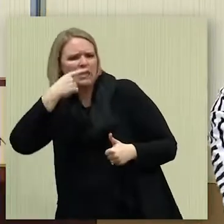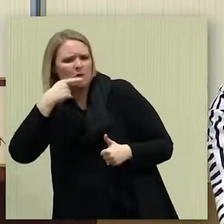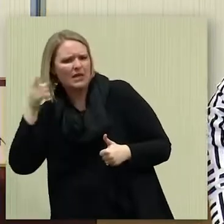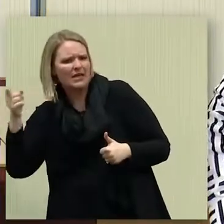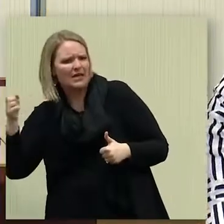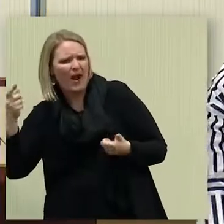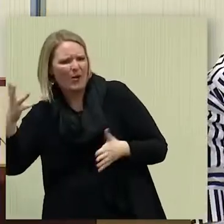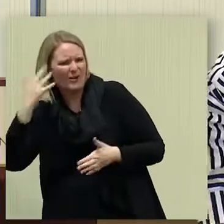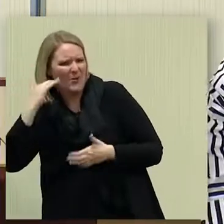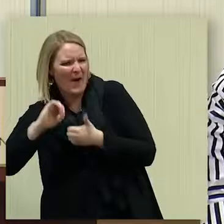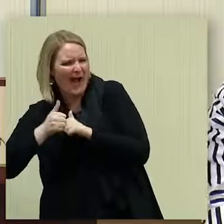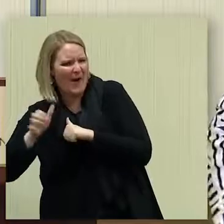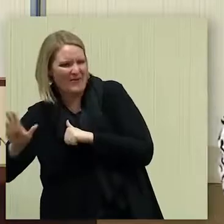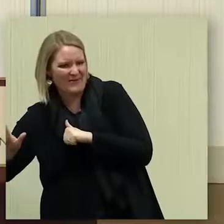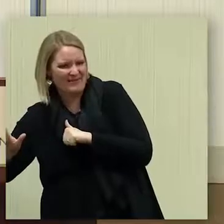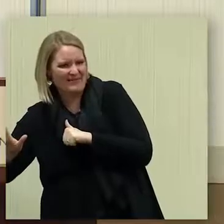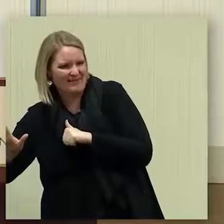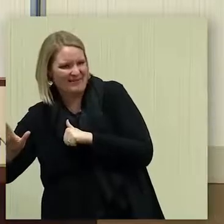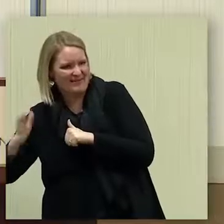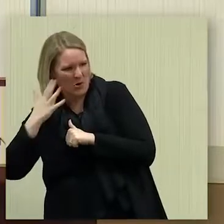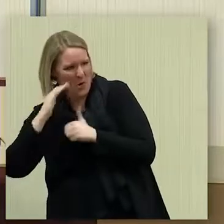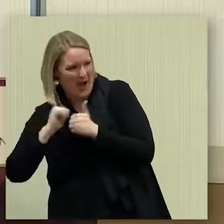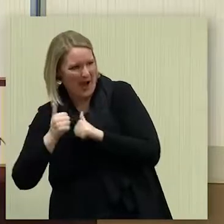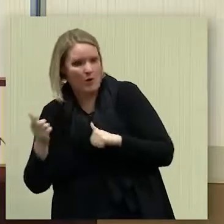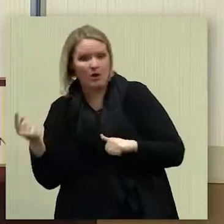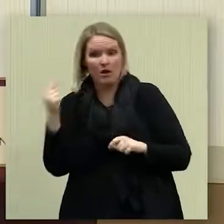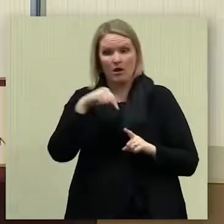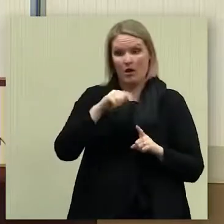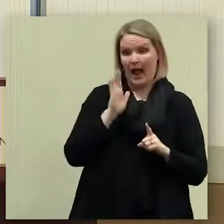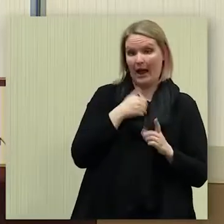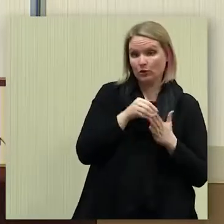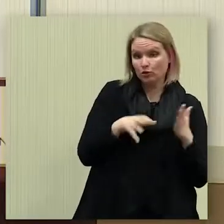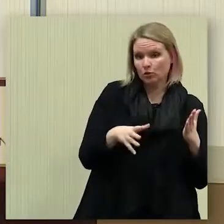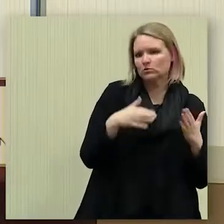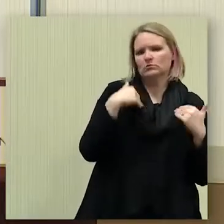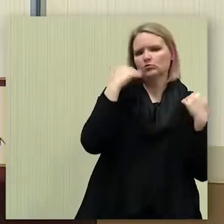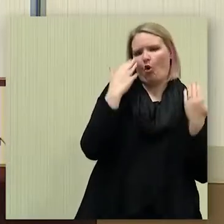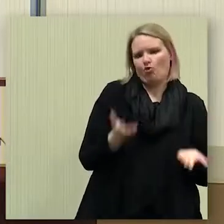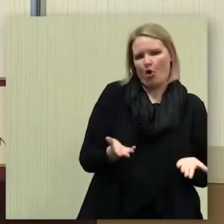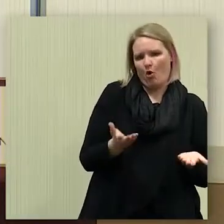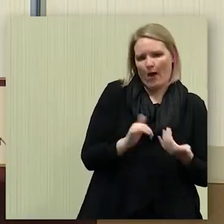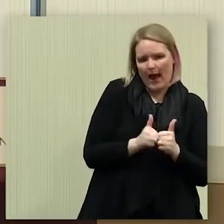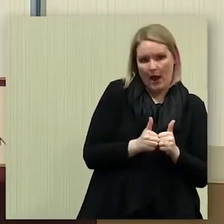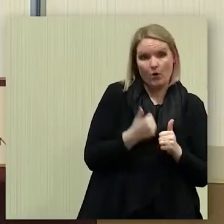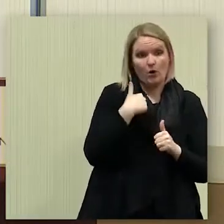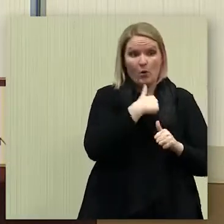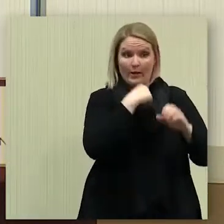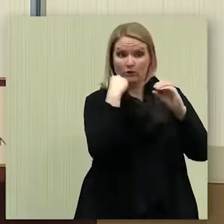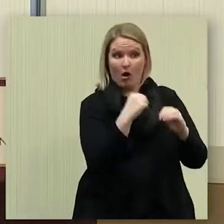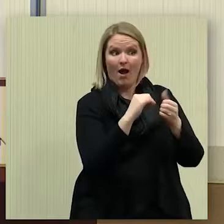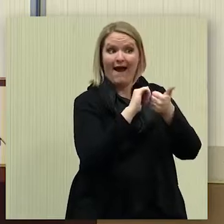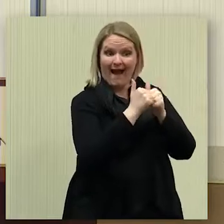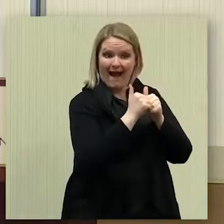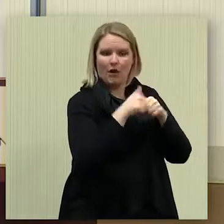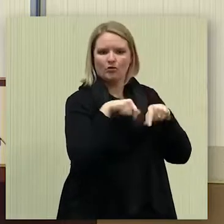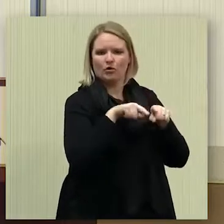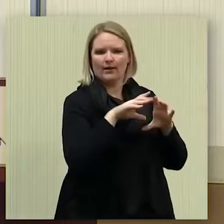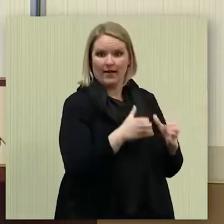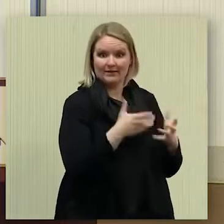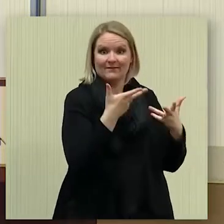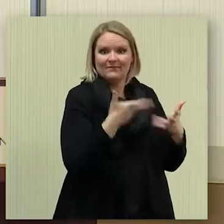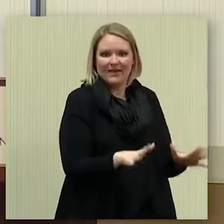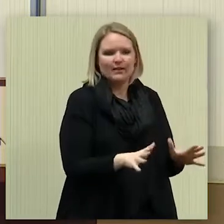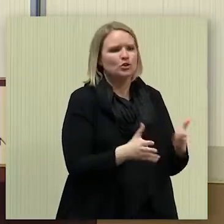peers already know how to play Uno. Our students did not know how to play Uno, so we taught them in class, and then they